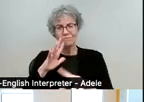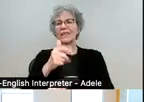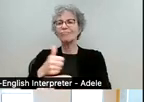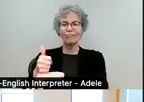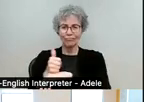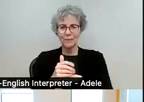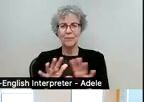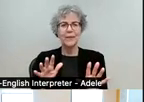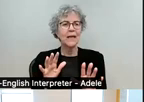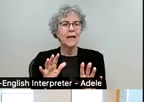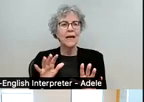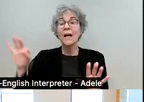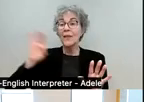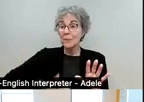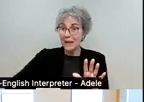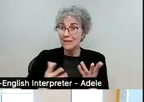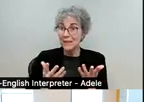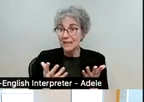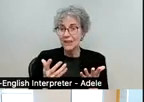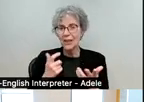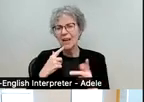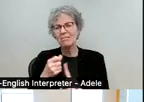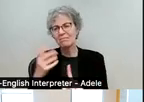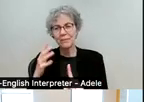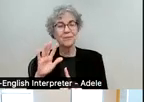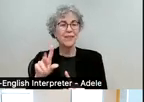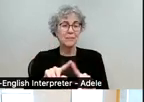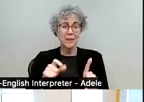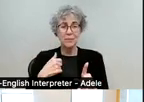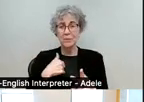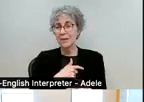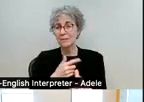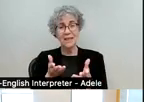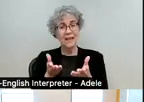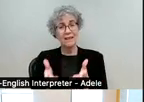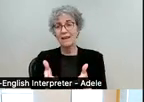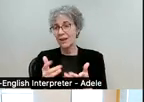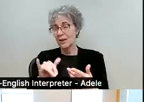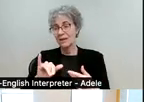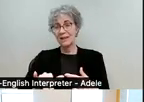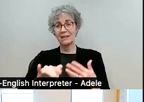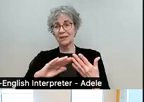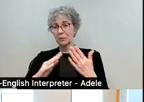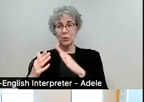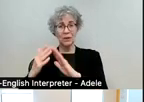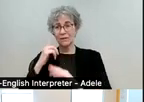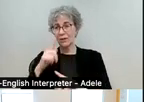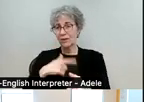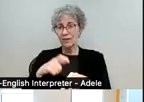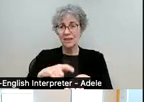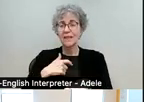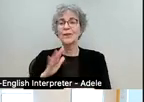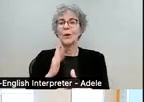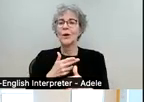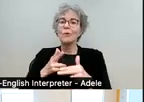I won't get into too much of the benefits here, but again, we've been in these communities for a long time. It's important reputationally that we